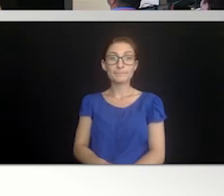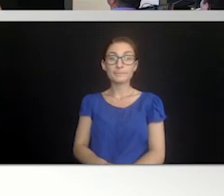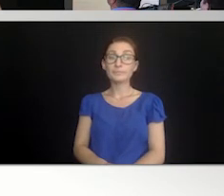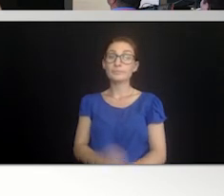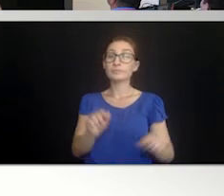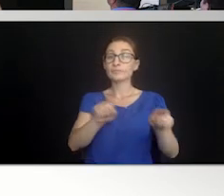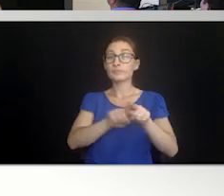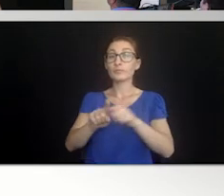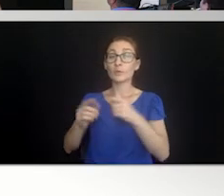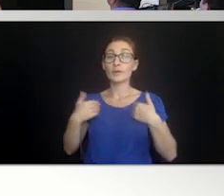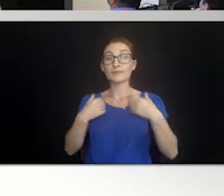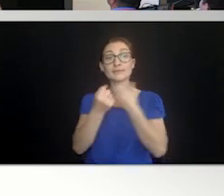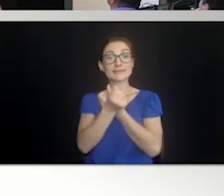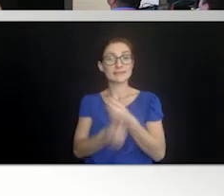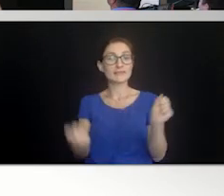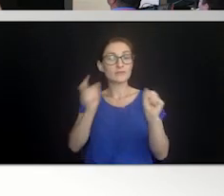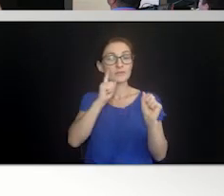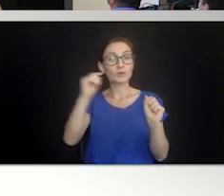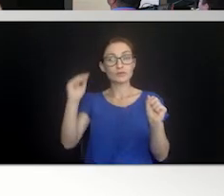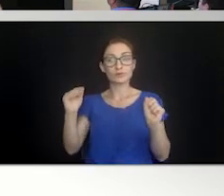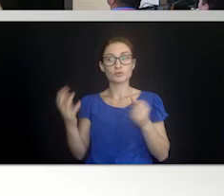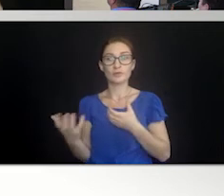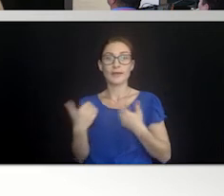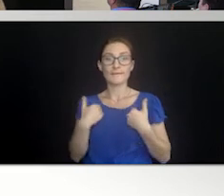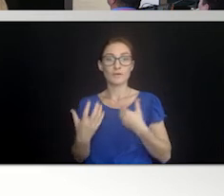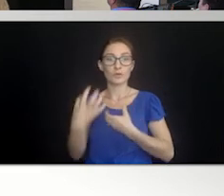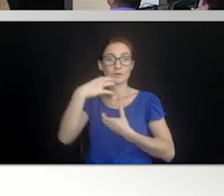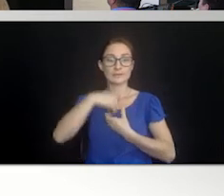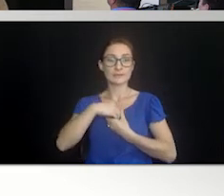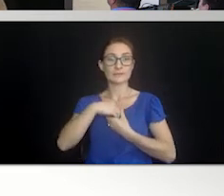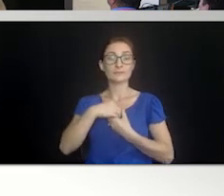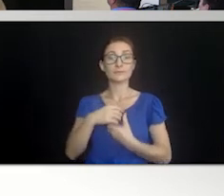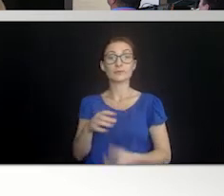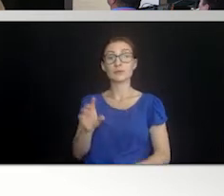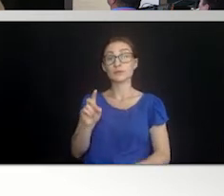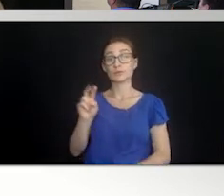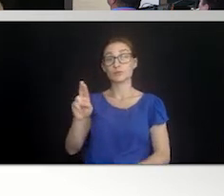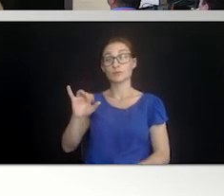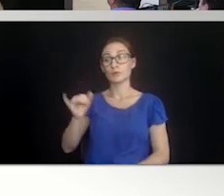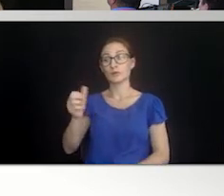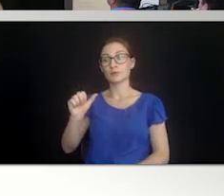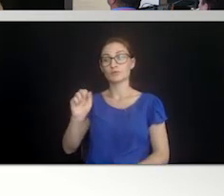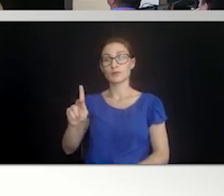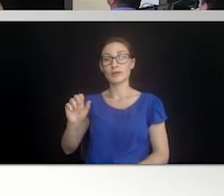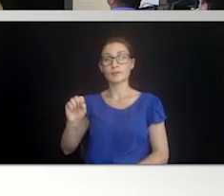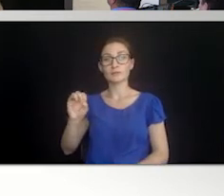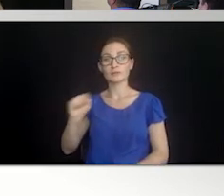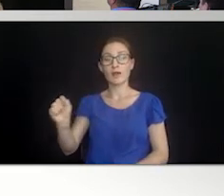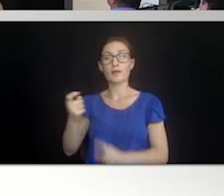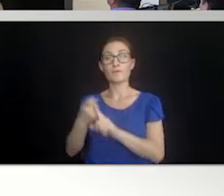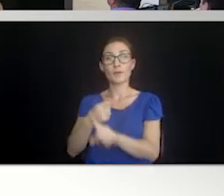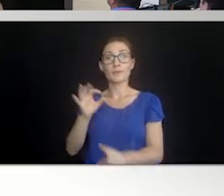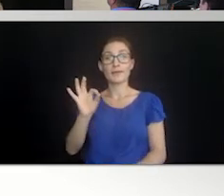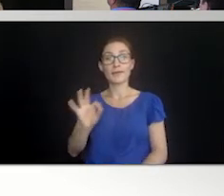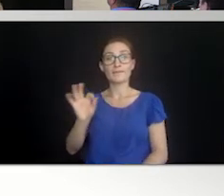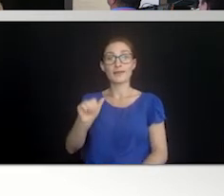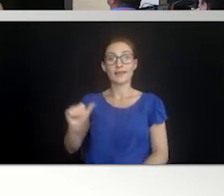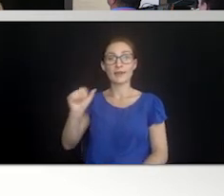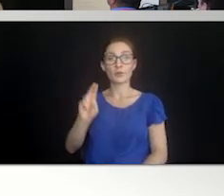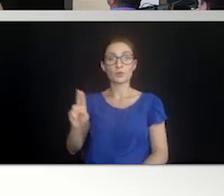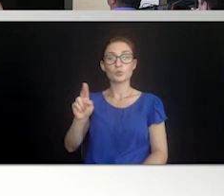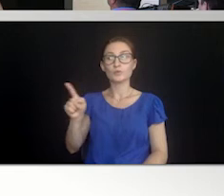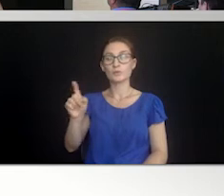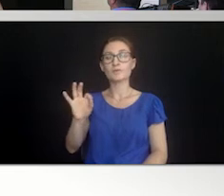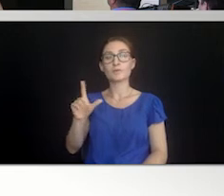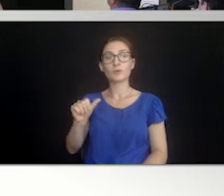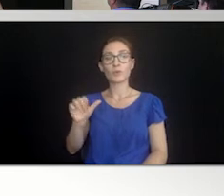Now, in addition to that, we also have safety for children with autism. Now, this is run by Dr. Jack Scott out of FAU, and it